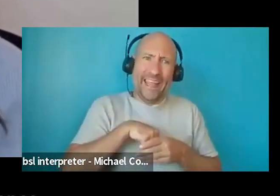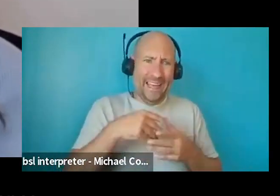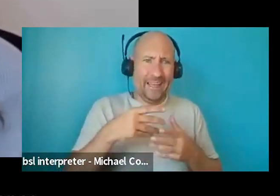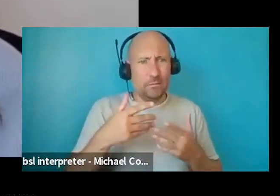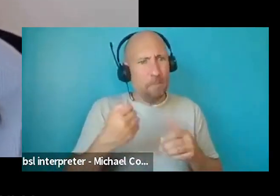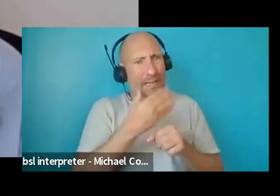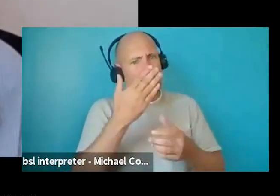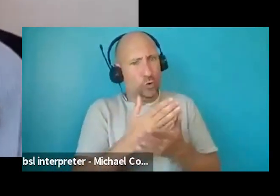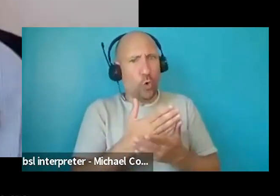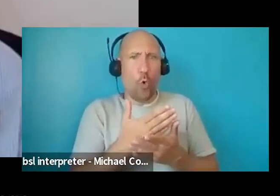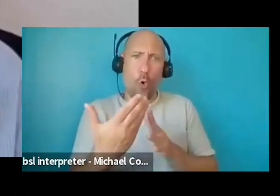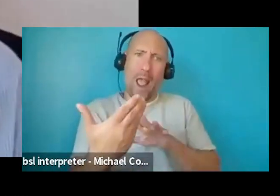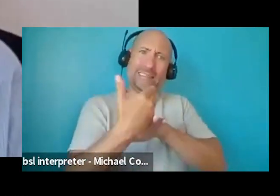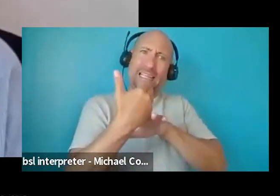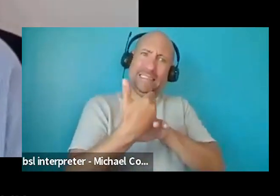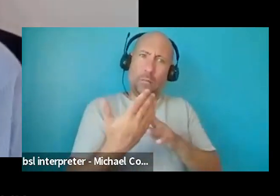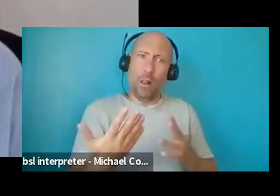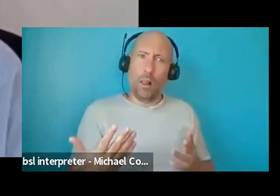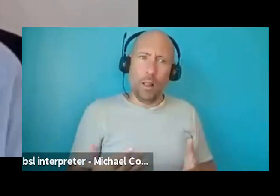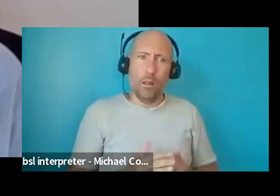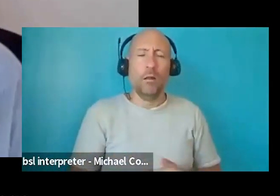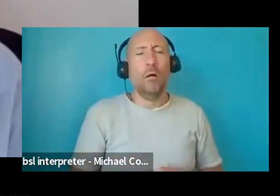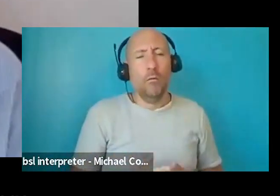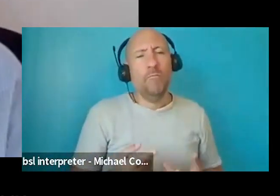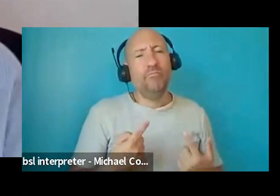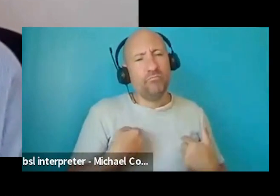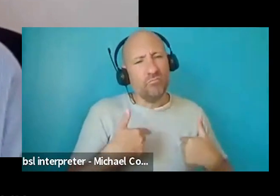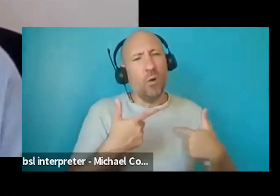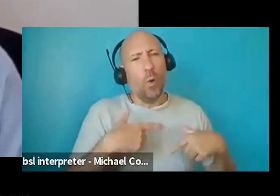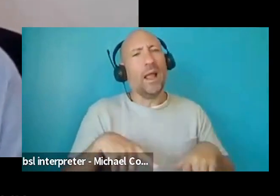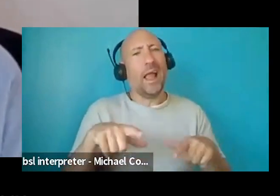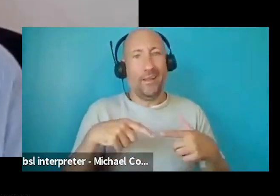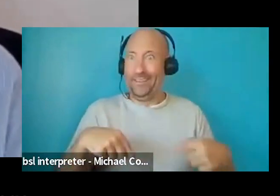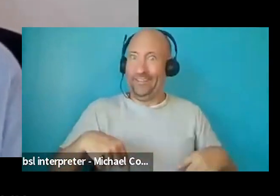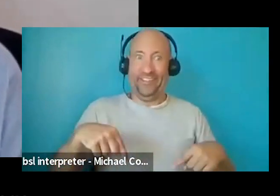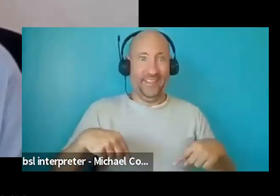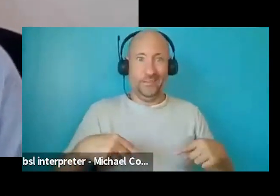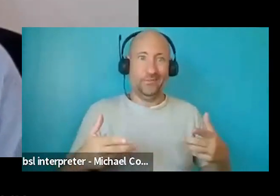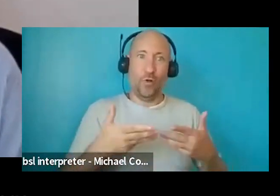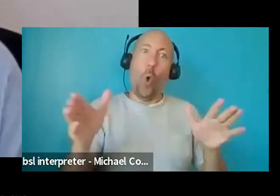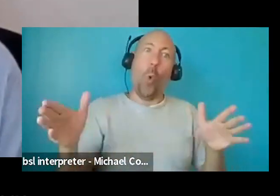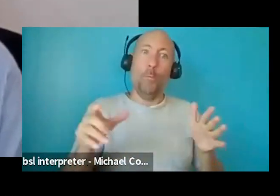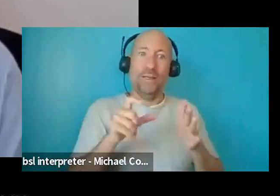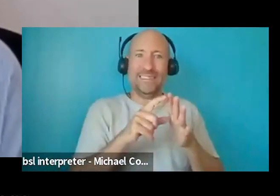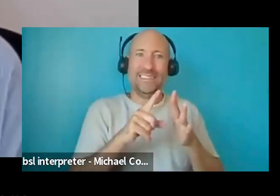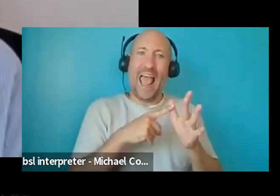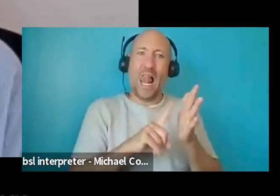accessibility. Now we continue with Open Dialogo, which,